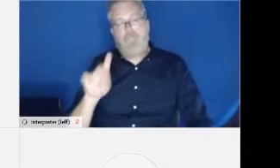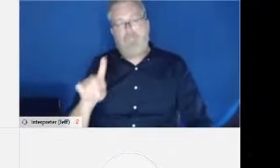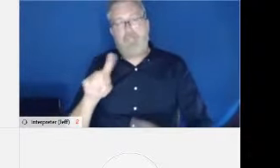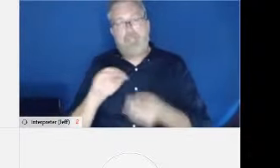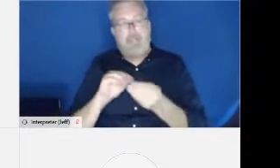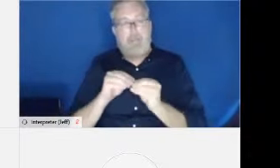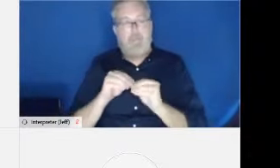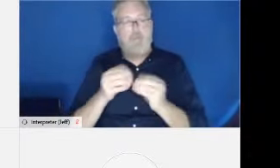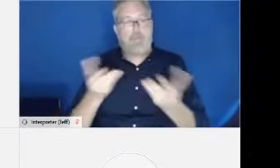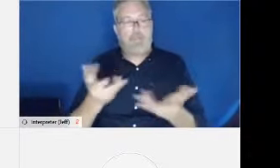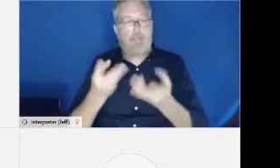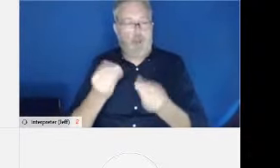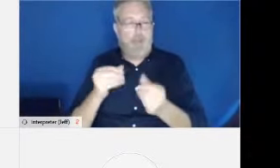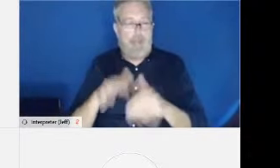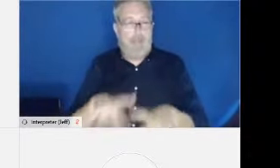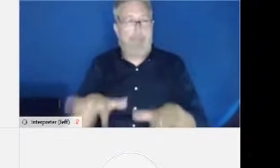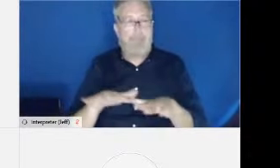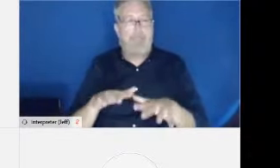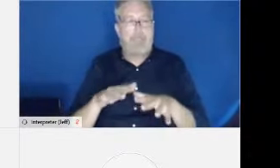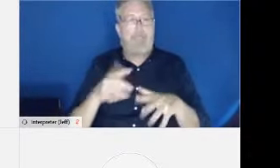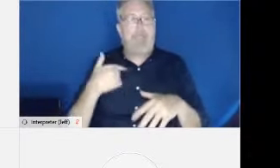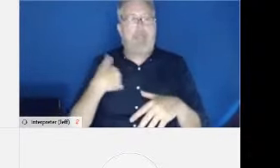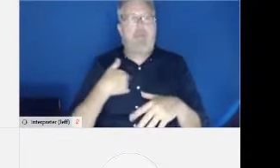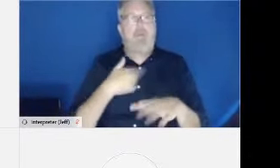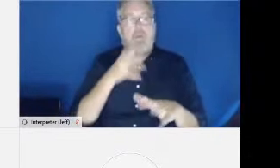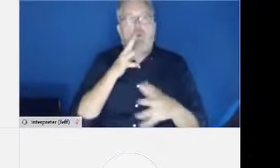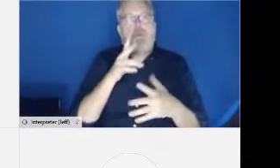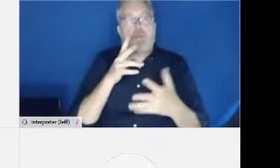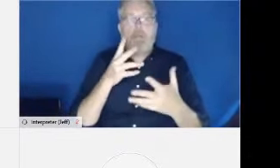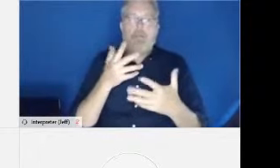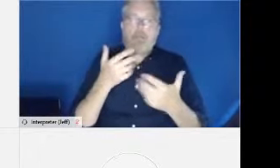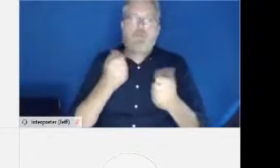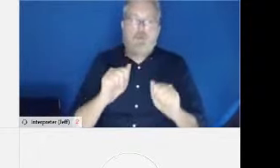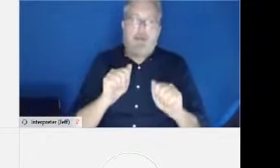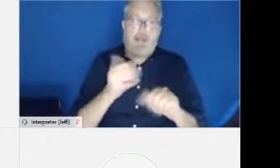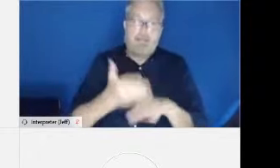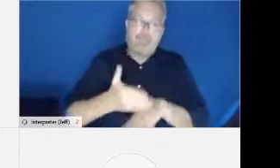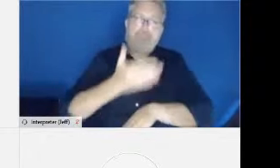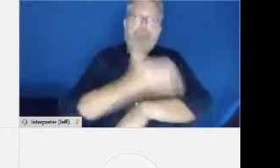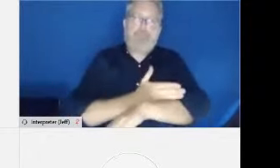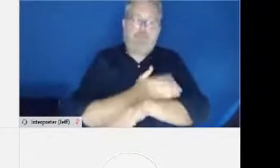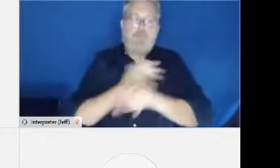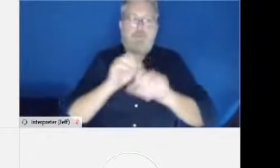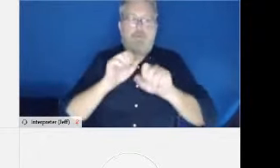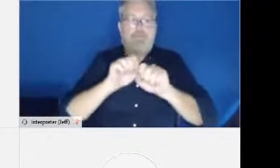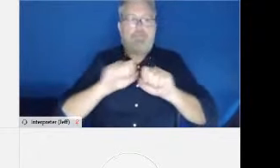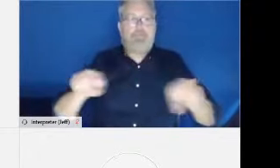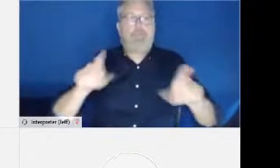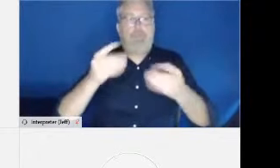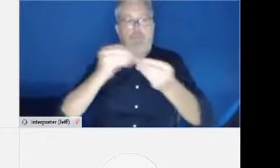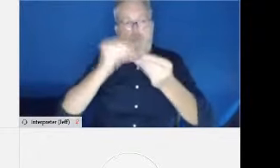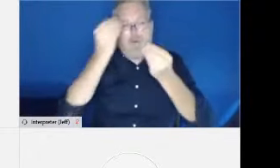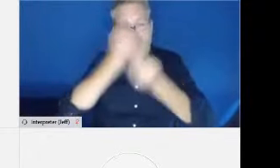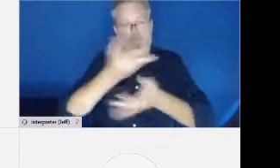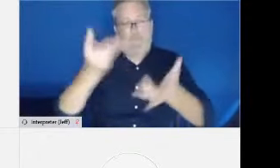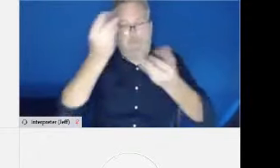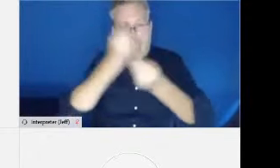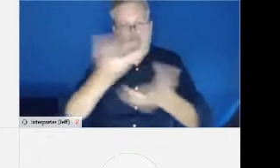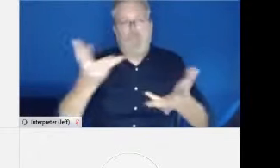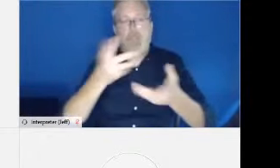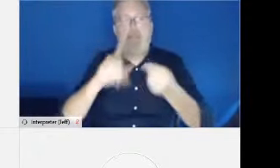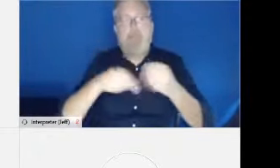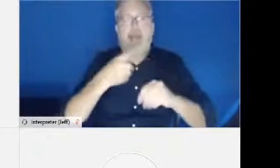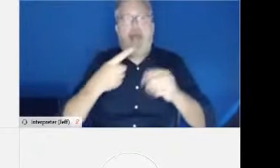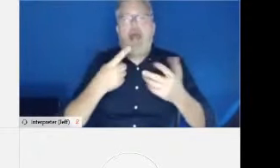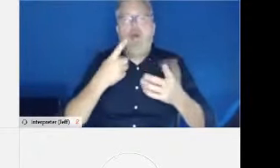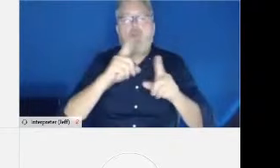campus. And we are going to do a better job, I think, of getting out some more information about how we look